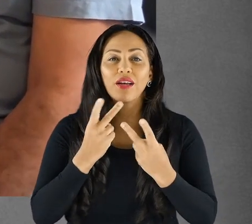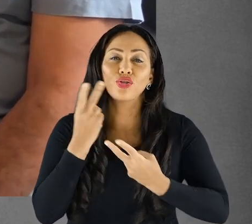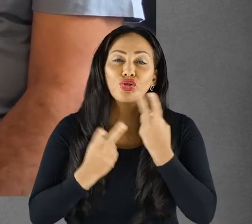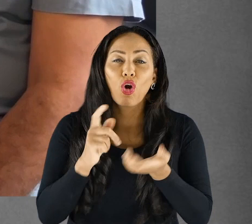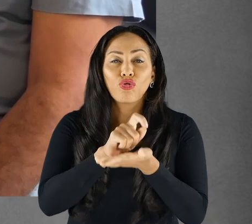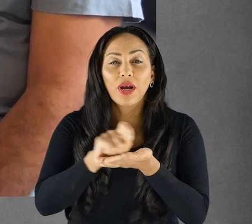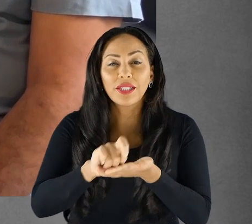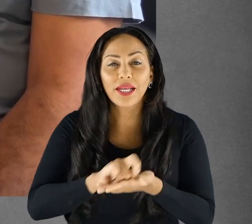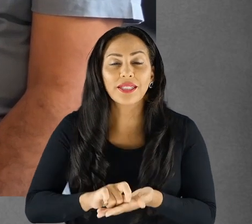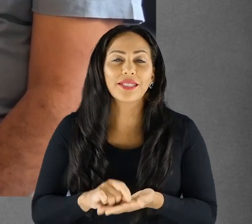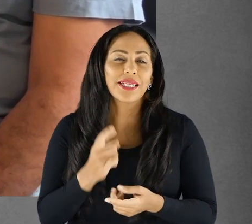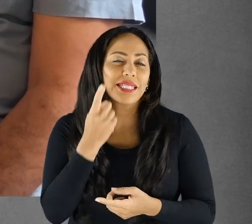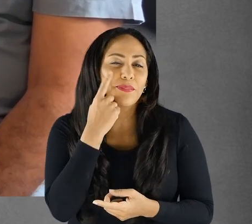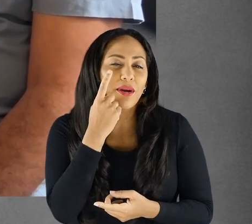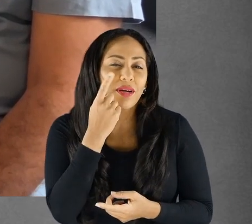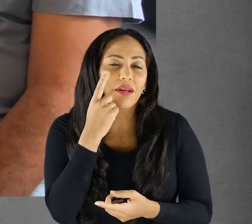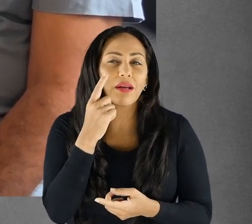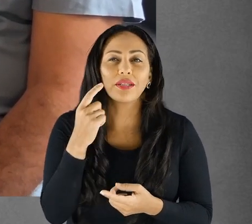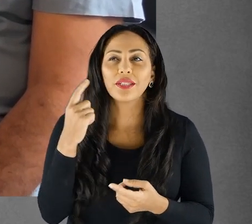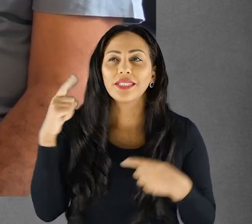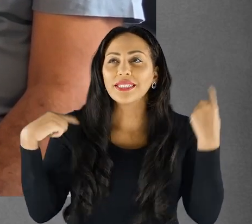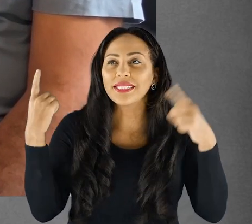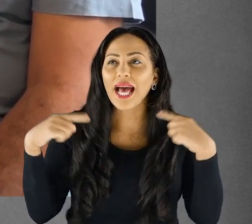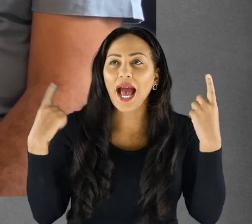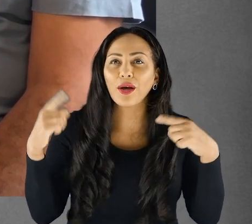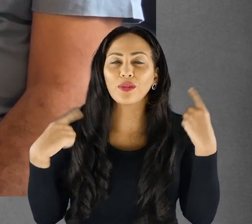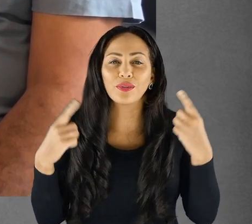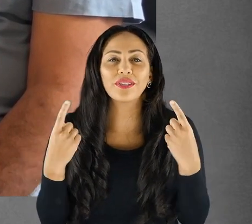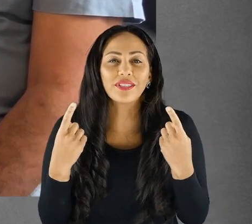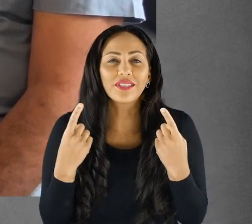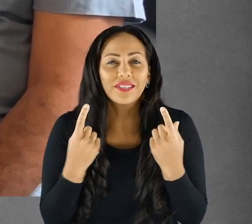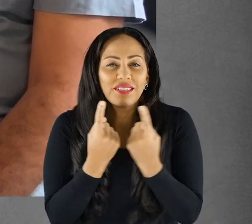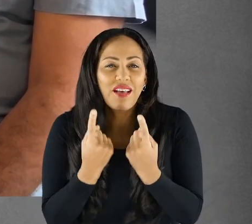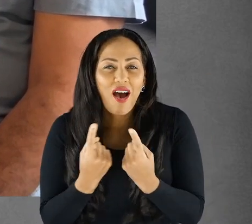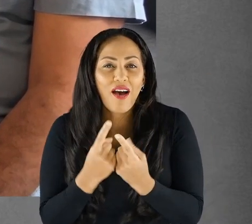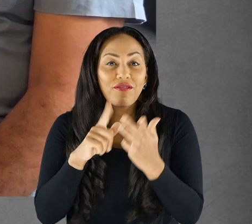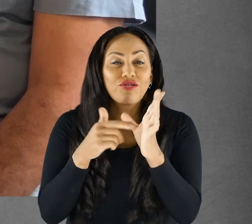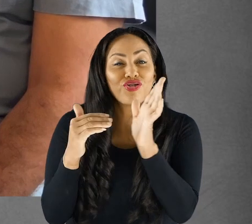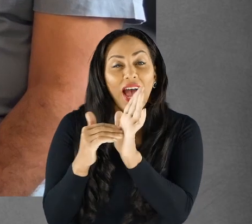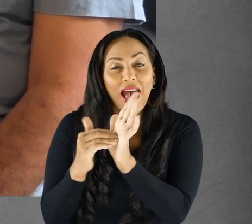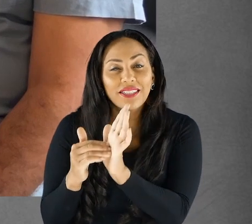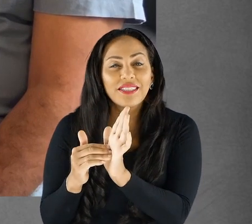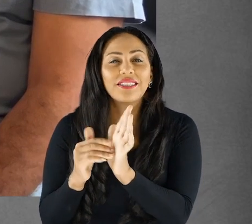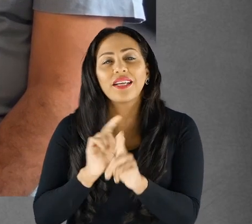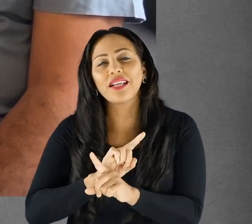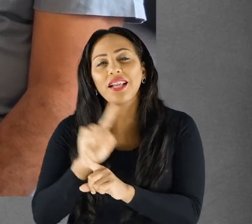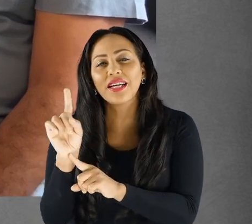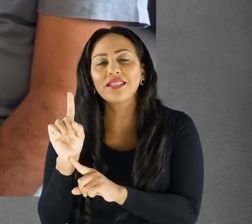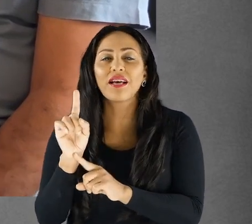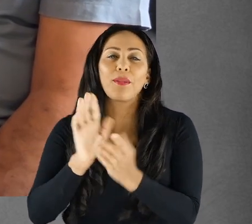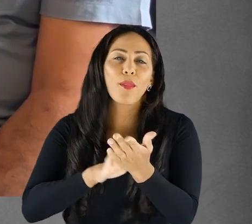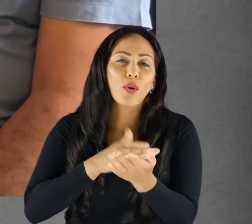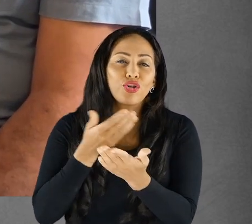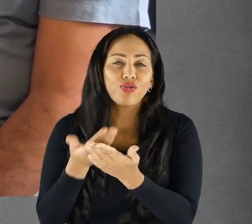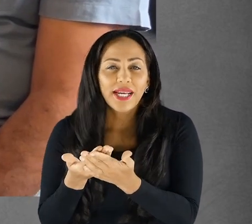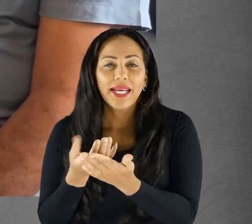doing a lot more experimental kind of soundscape stuff and some jazz, and then later kind of more poetry